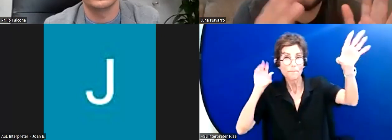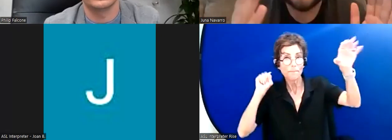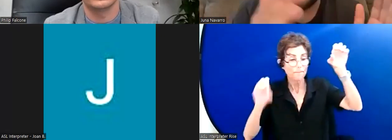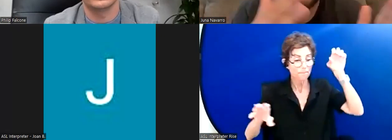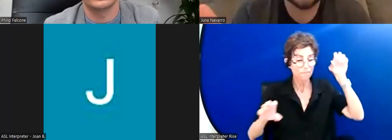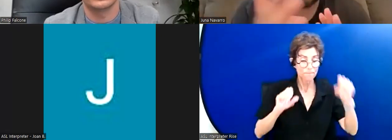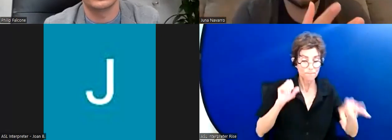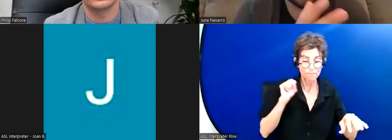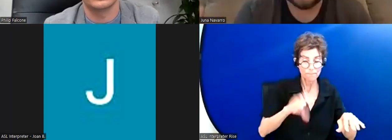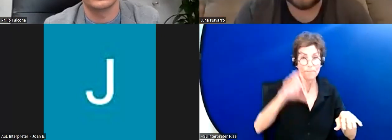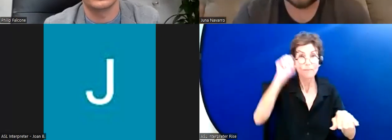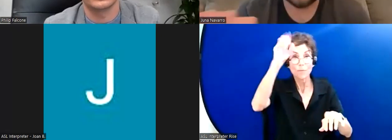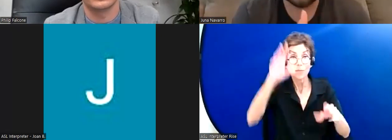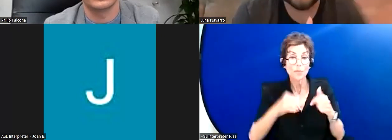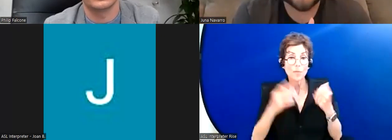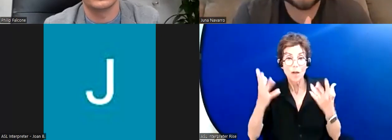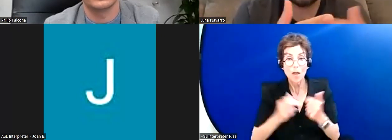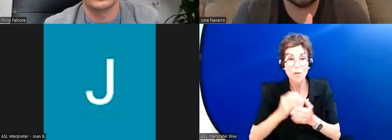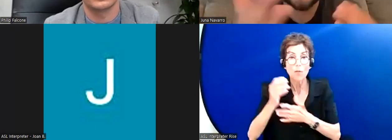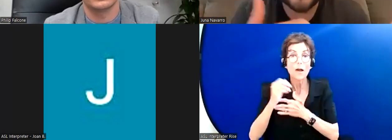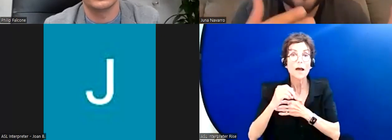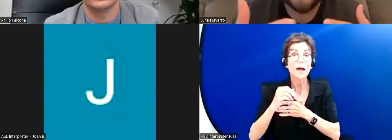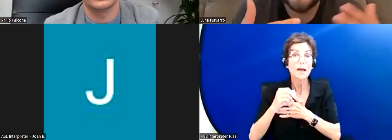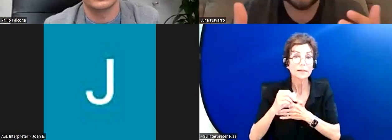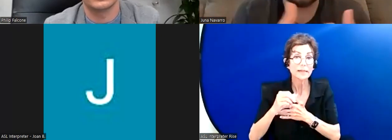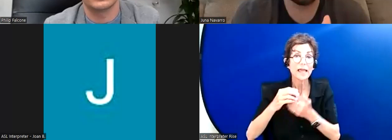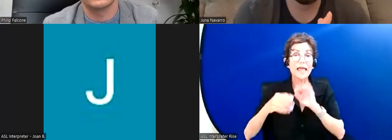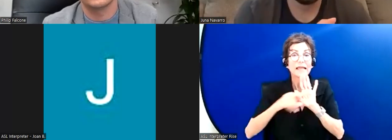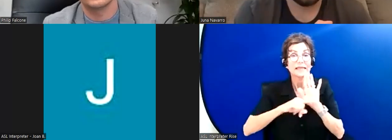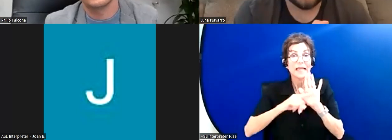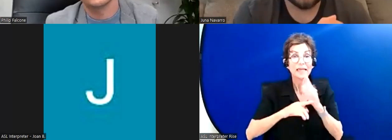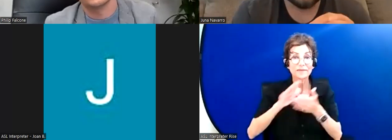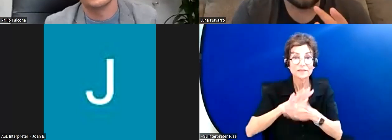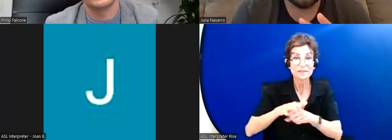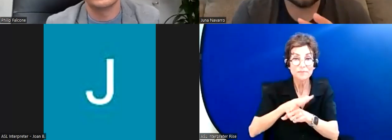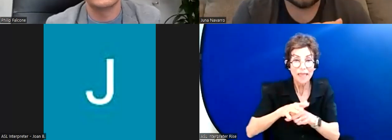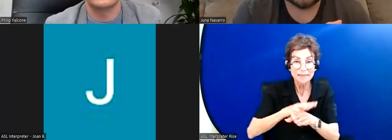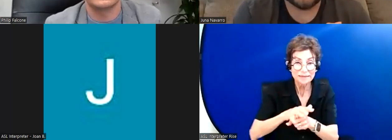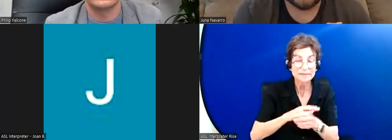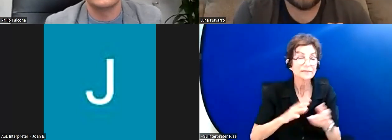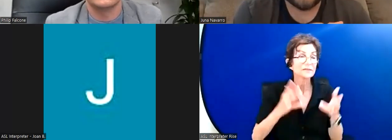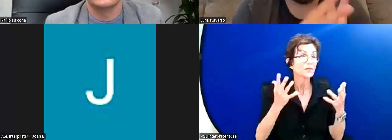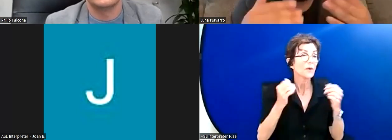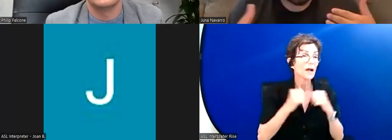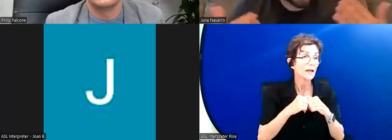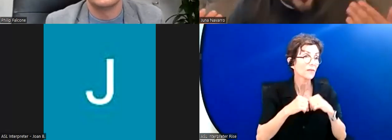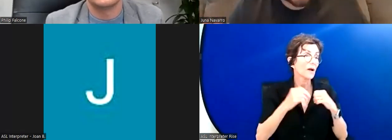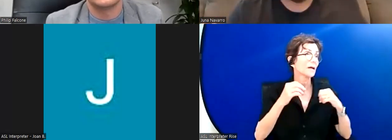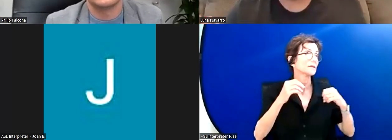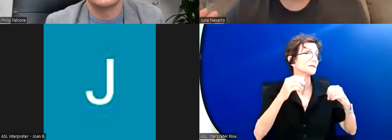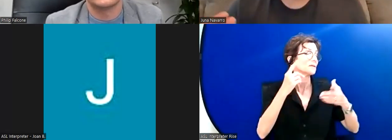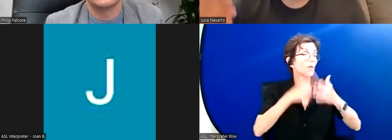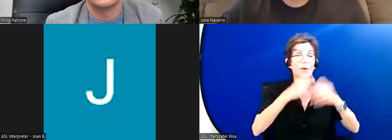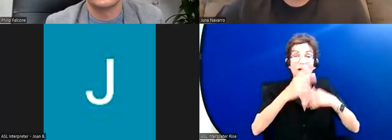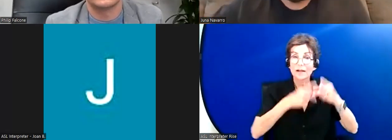is it composition? Do I want negative space, or do I want the negative space? So I start image building. And obviously my first question